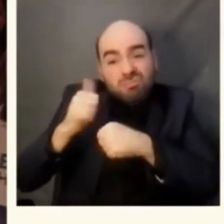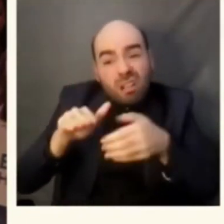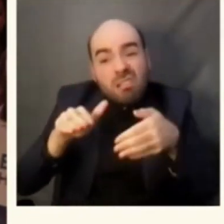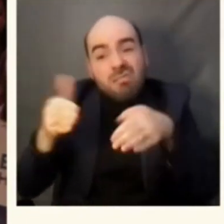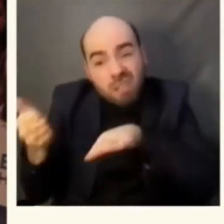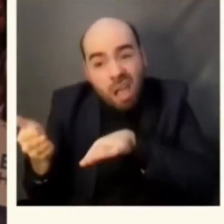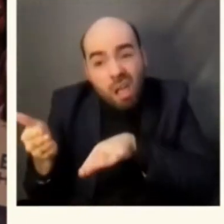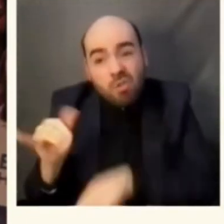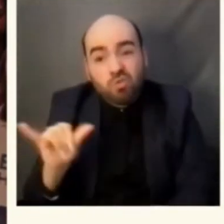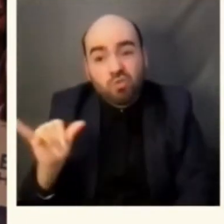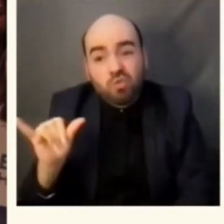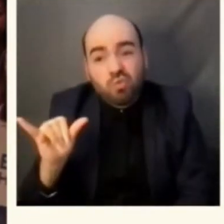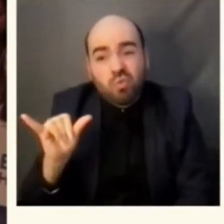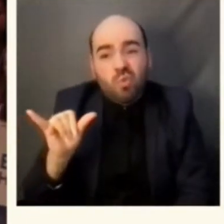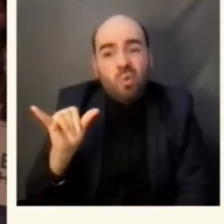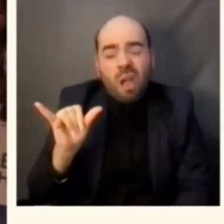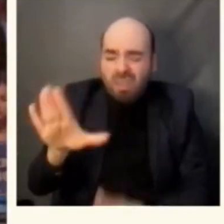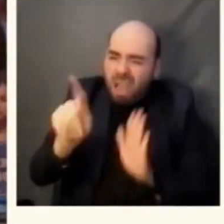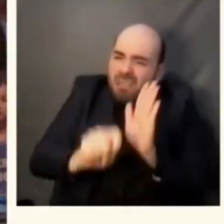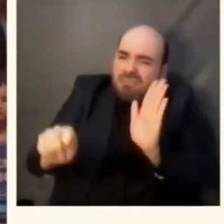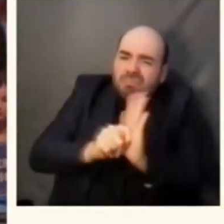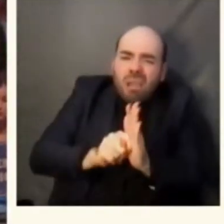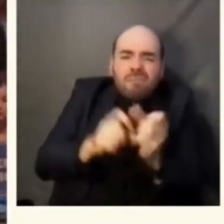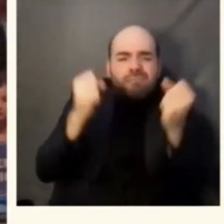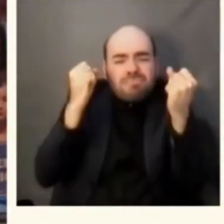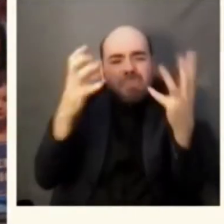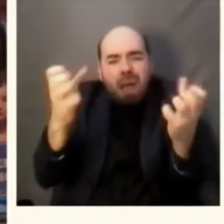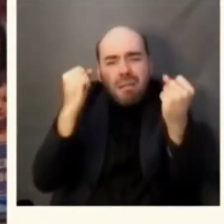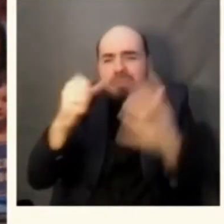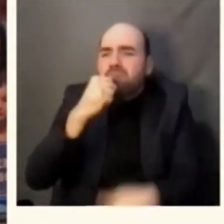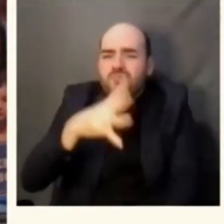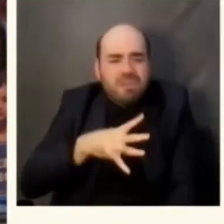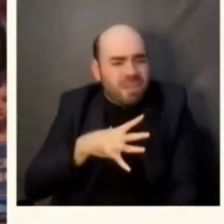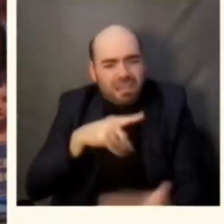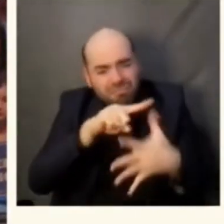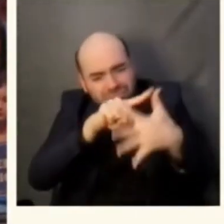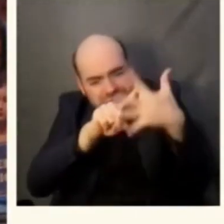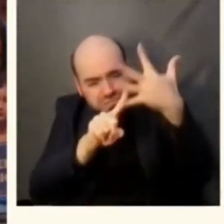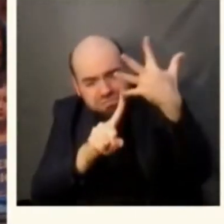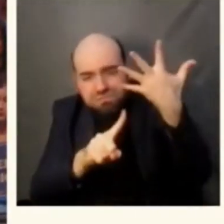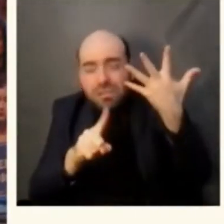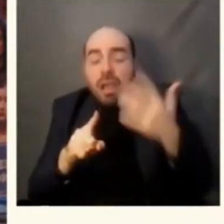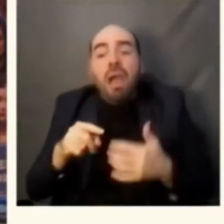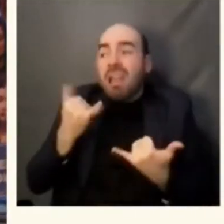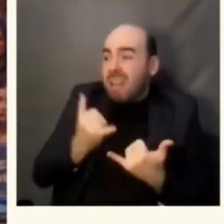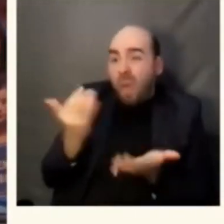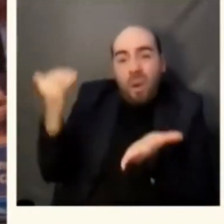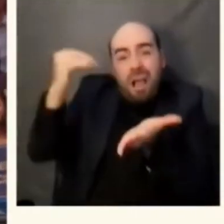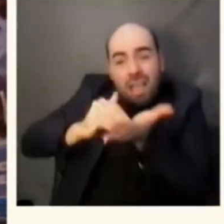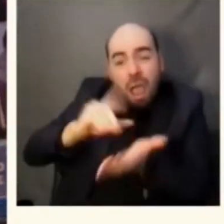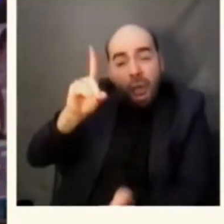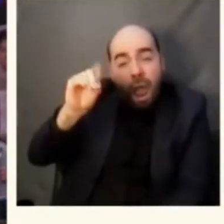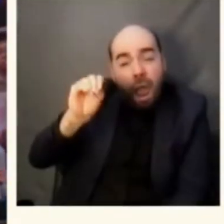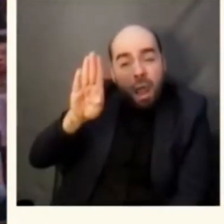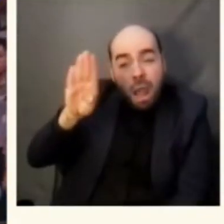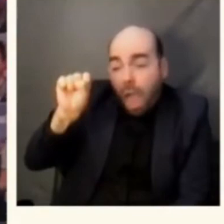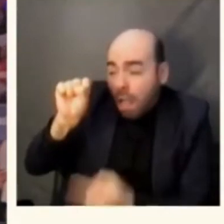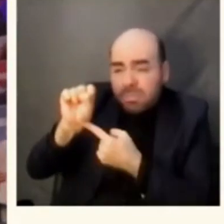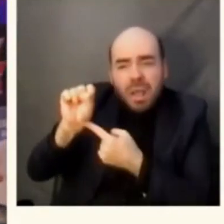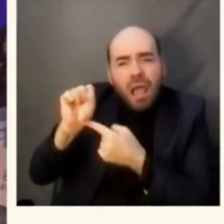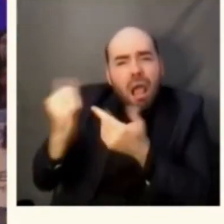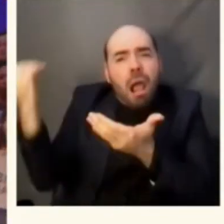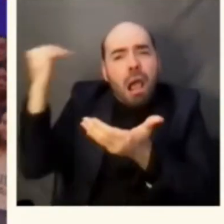defined that time for so many women. And because of Dobbs, that's where we're finding